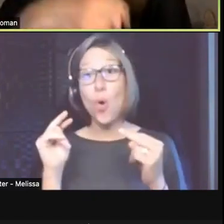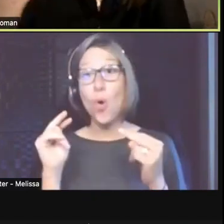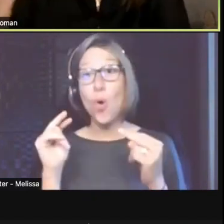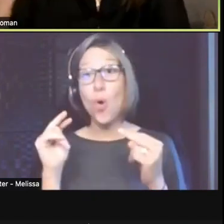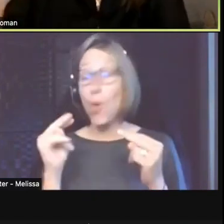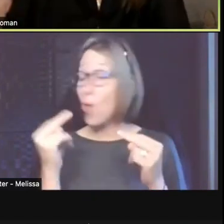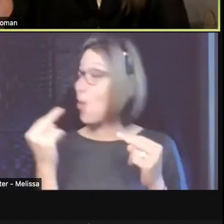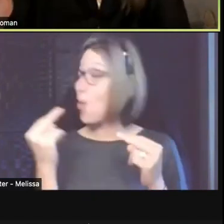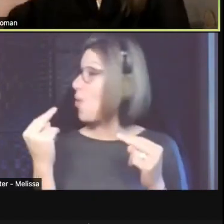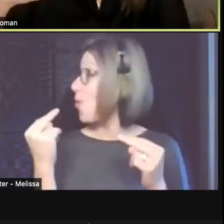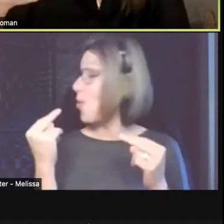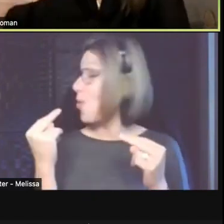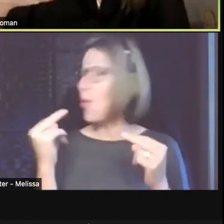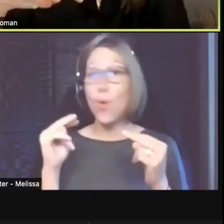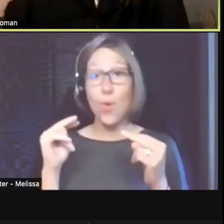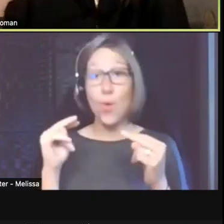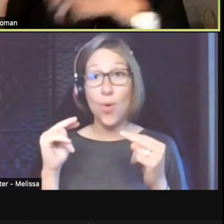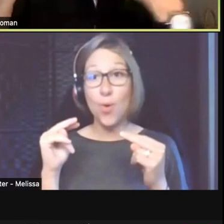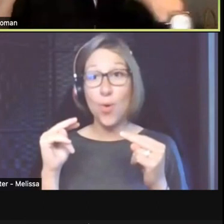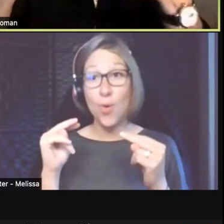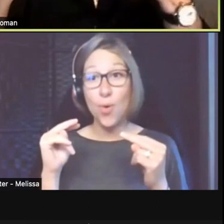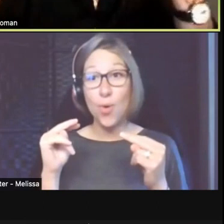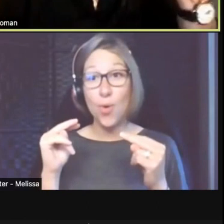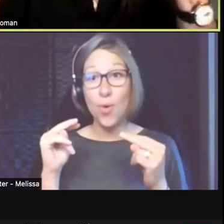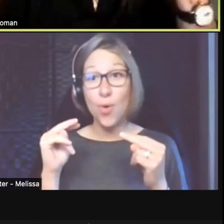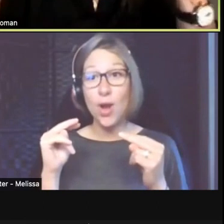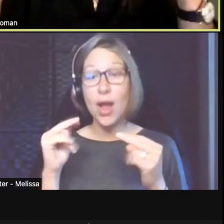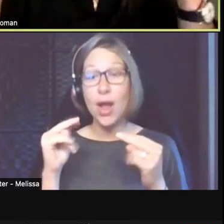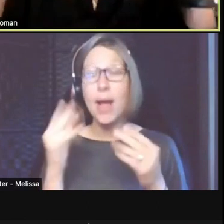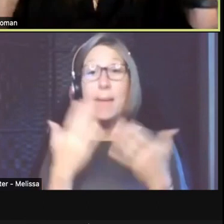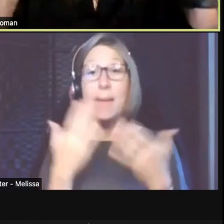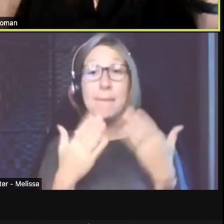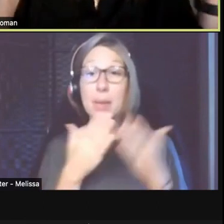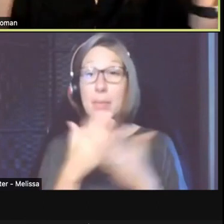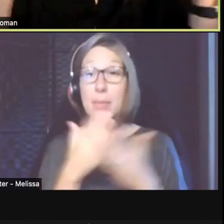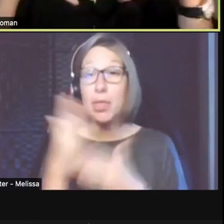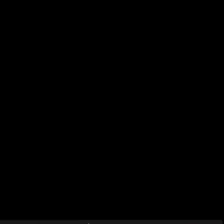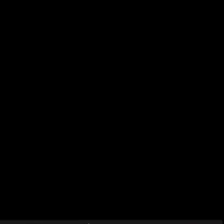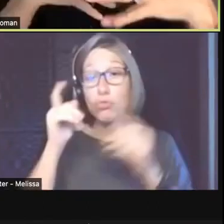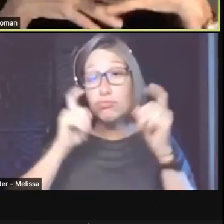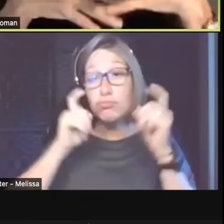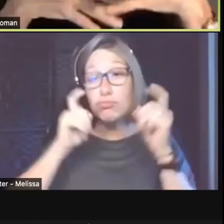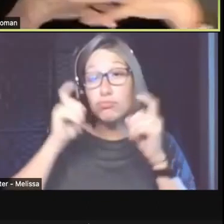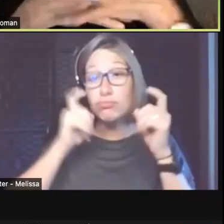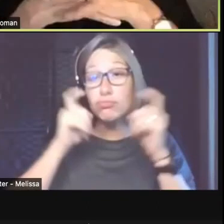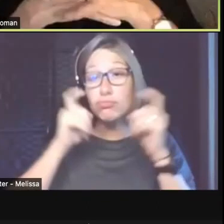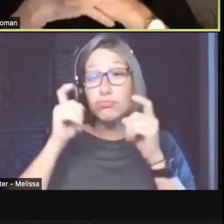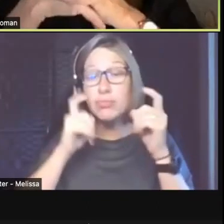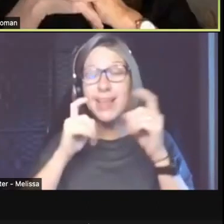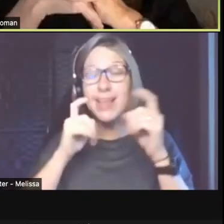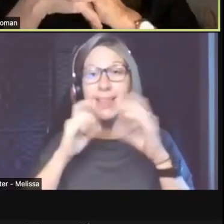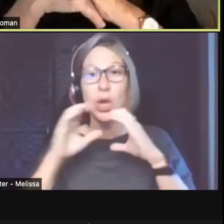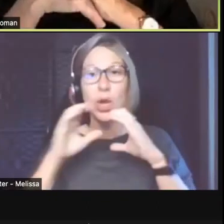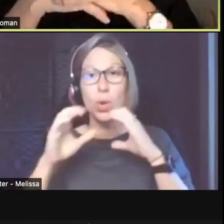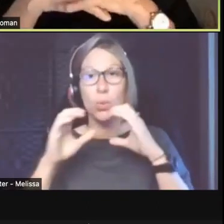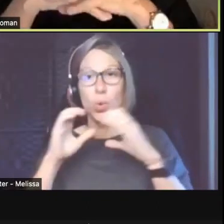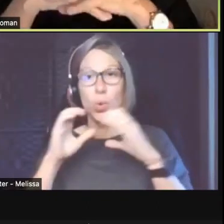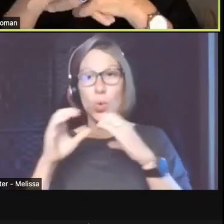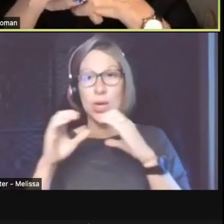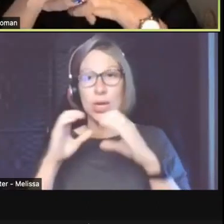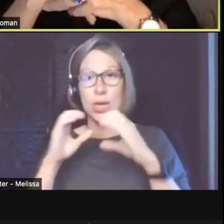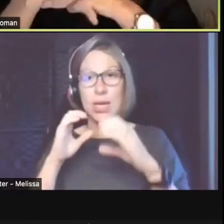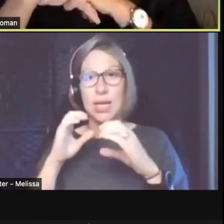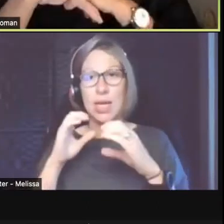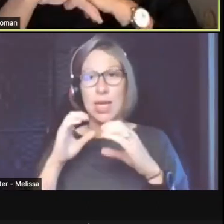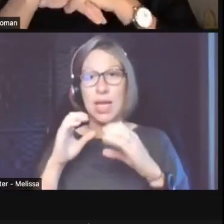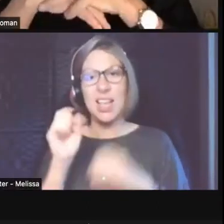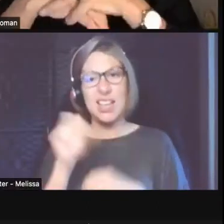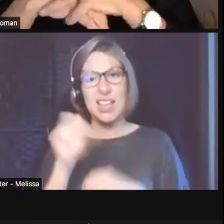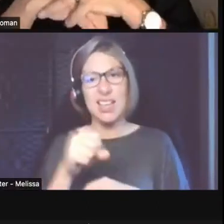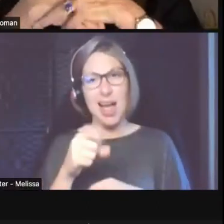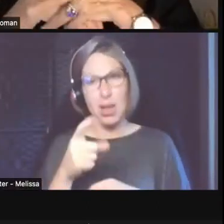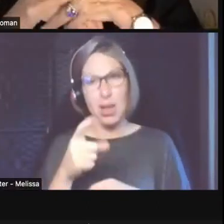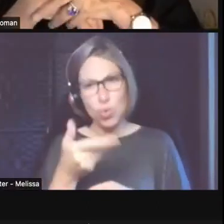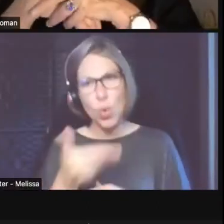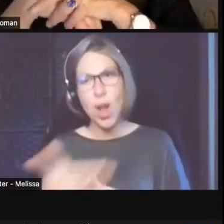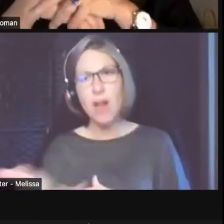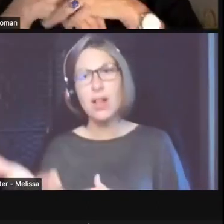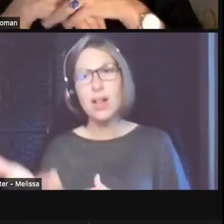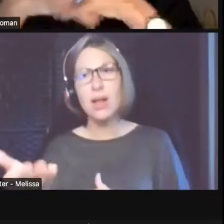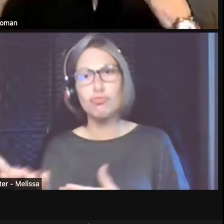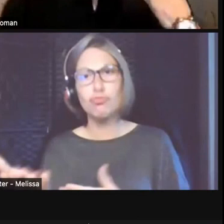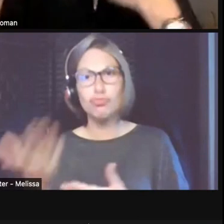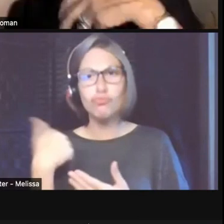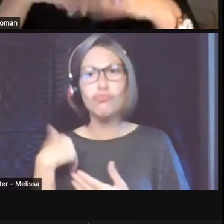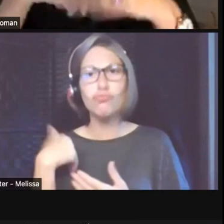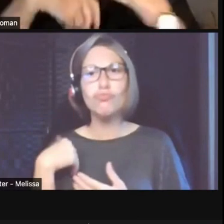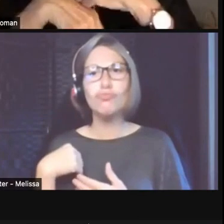at them, and through their eyes and maybe through facial expression, they communicate that, yeah, you're welcome here. I'd